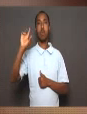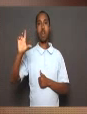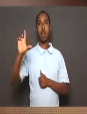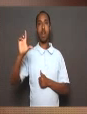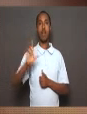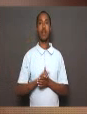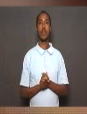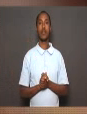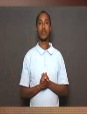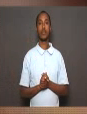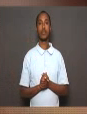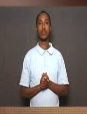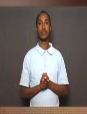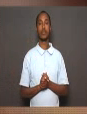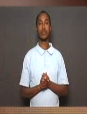3.33 moles.